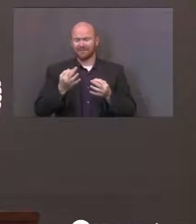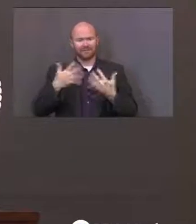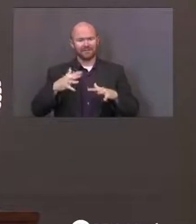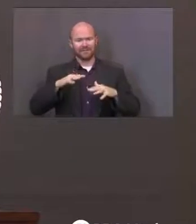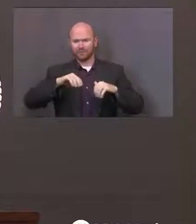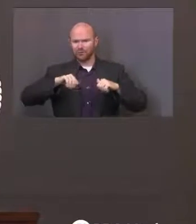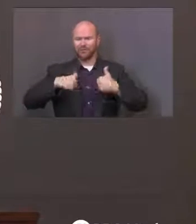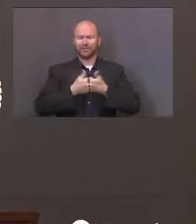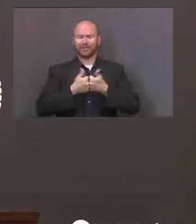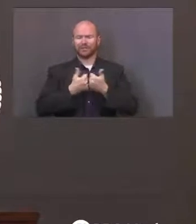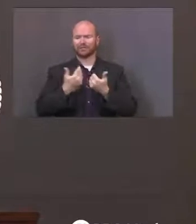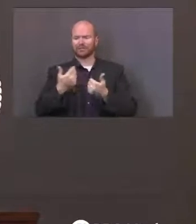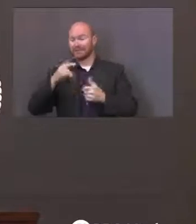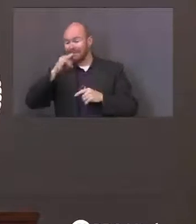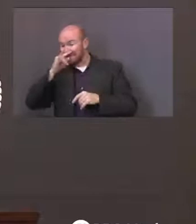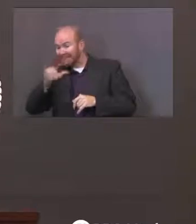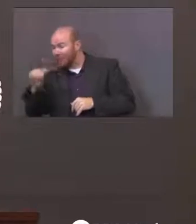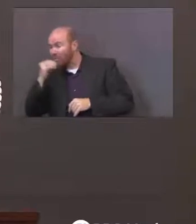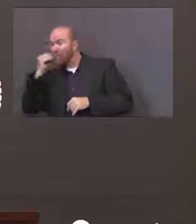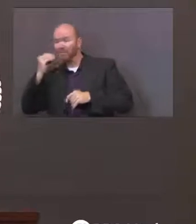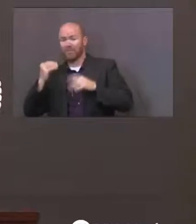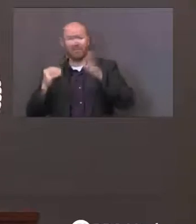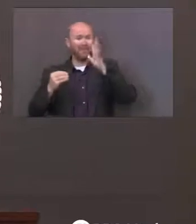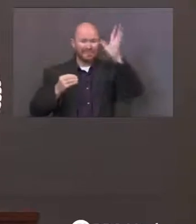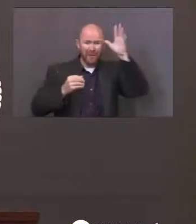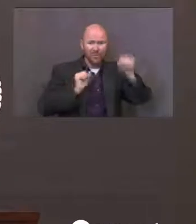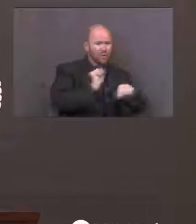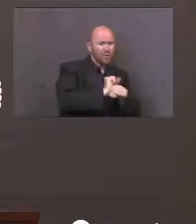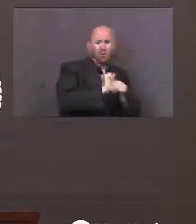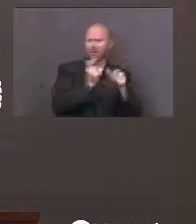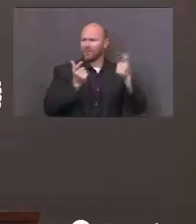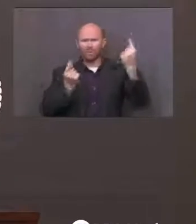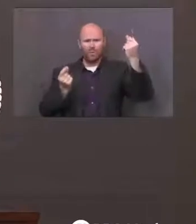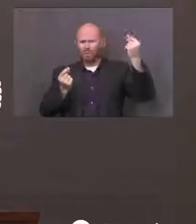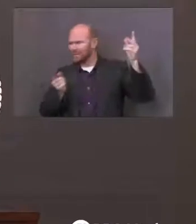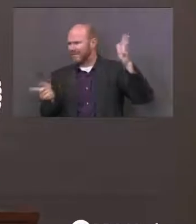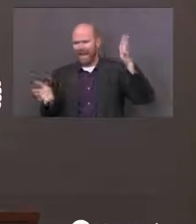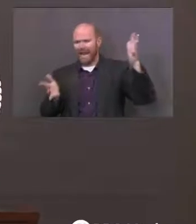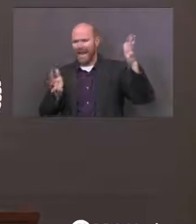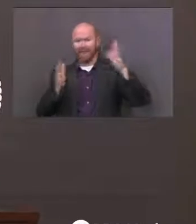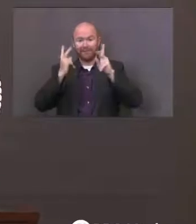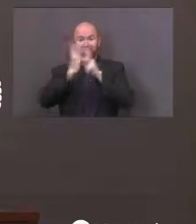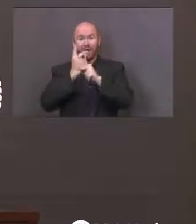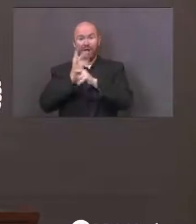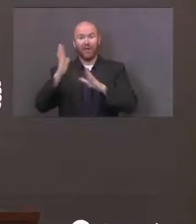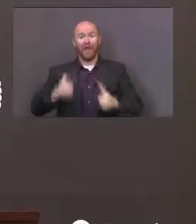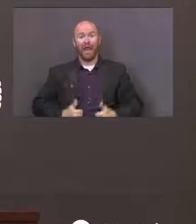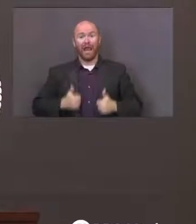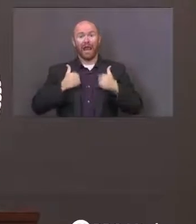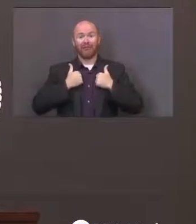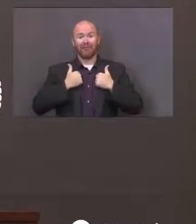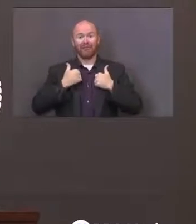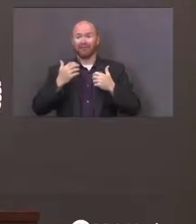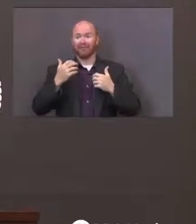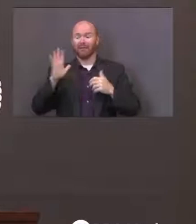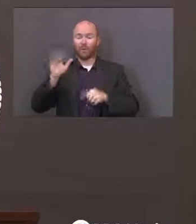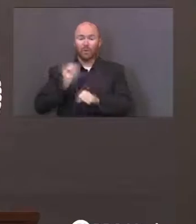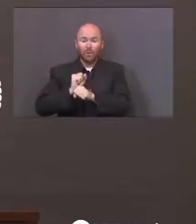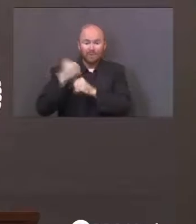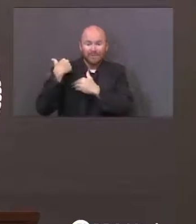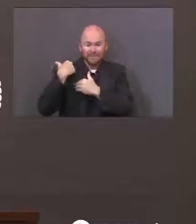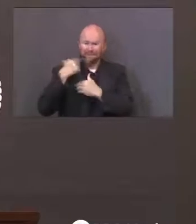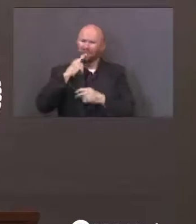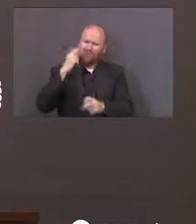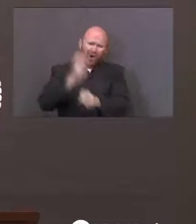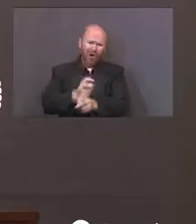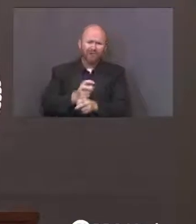that COVID-19 has brought upon them, and they've had to adjust the balance of their family and work responsibilities. And they need to